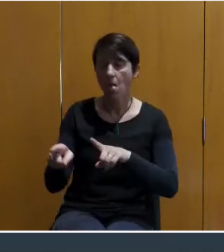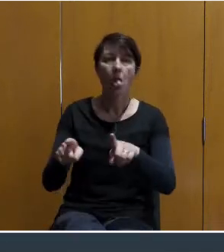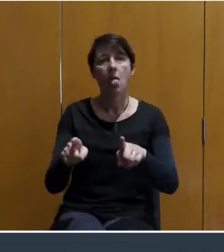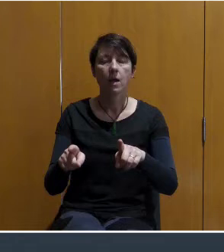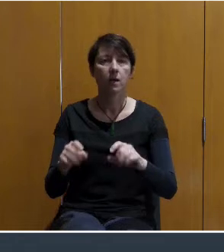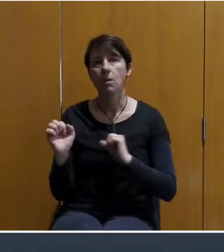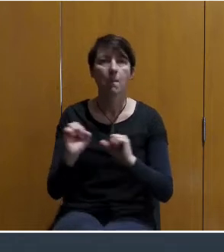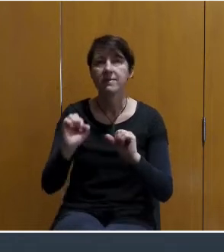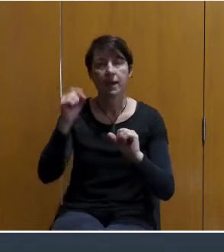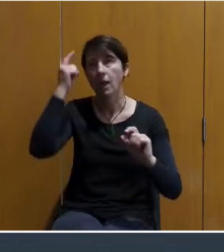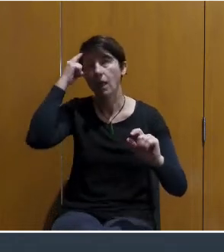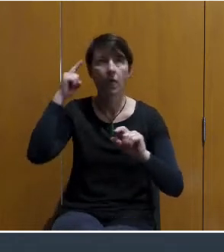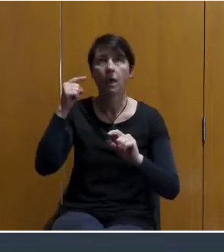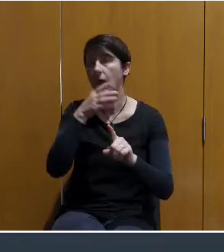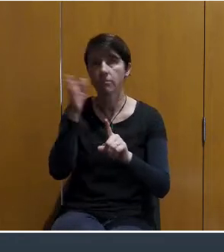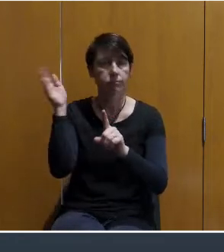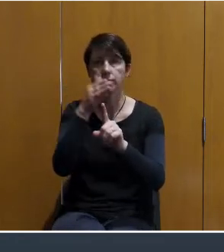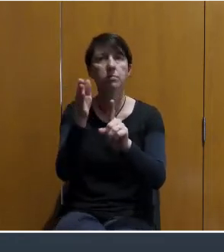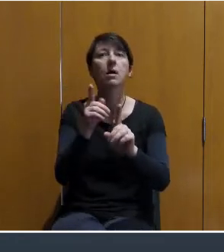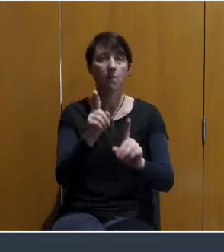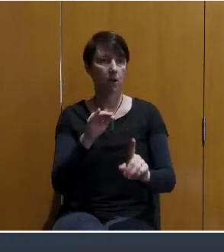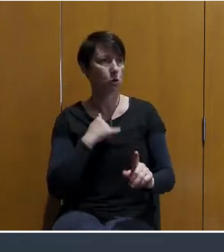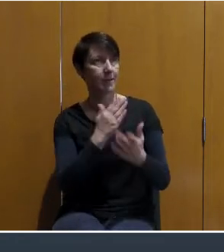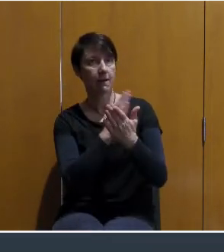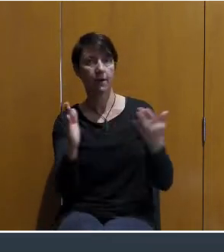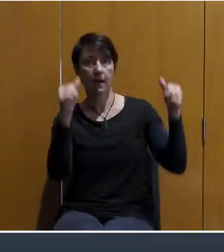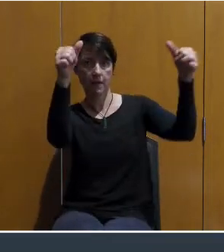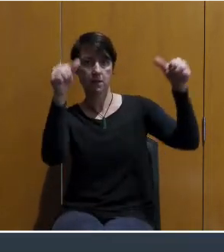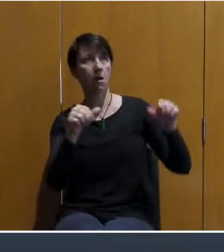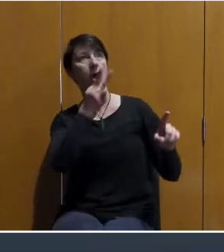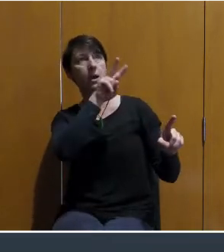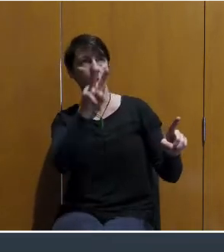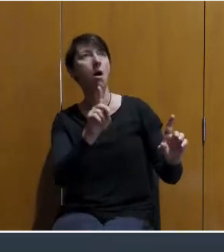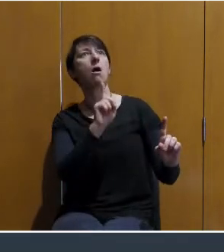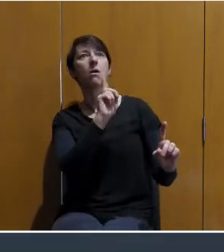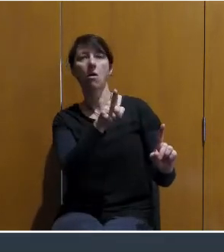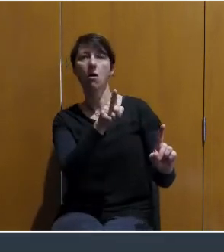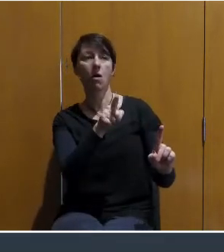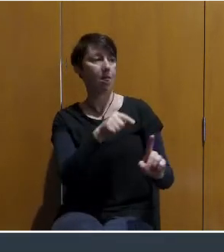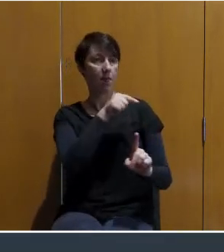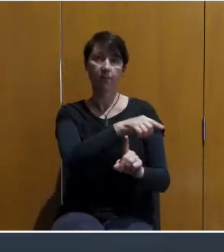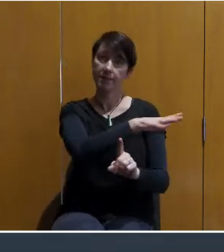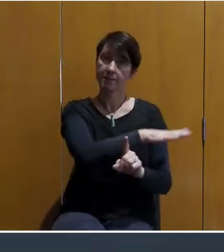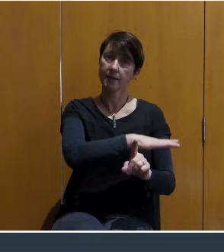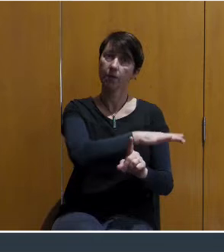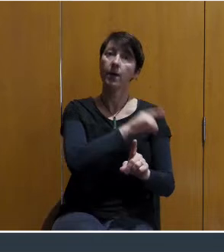lead on here, but please, you can have an off-leash area, and then there's the on-leash area. So it's quite clear.